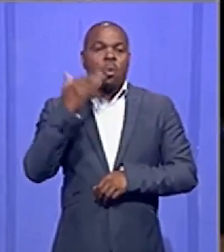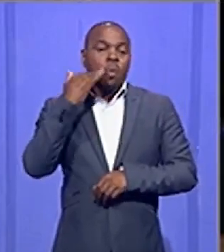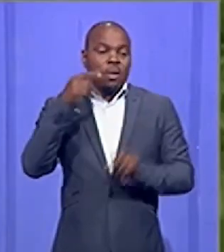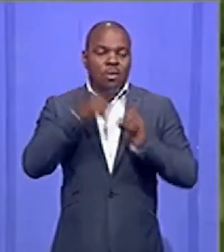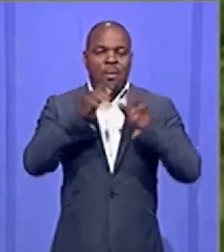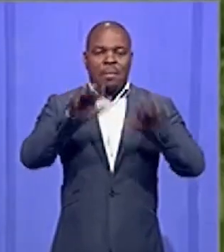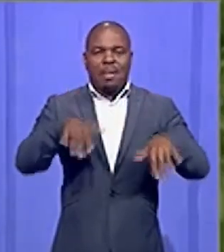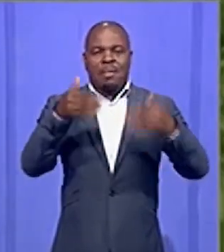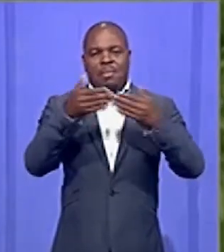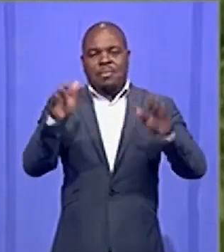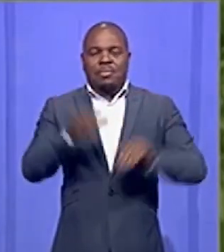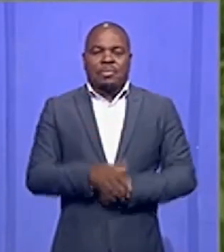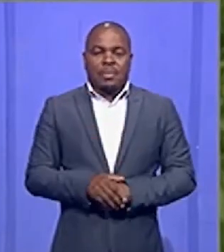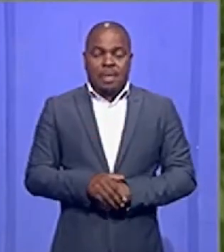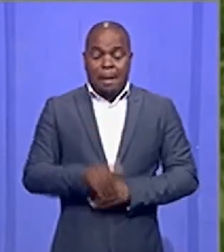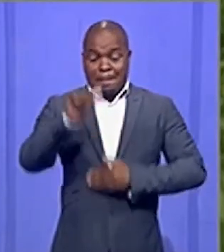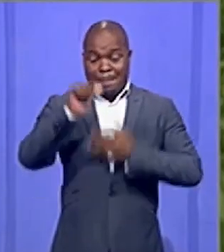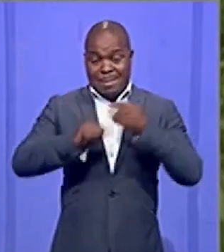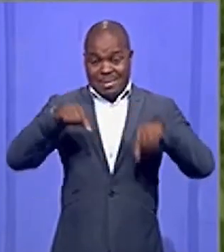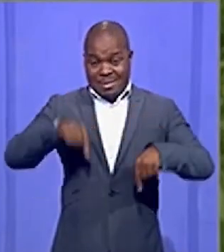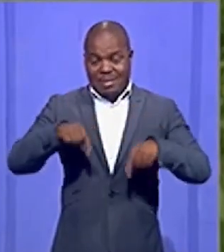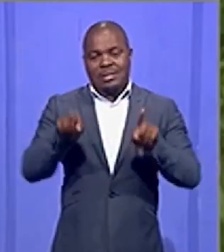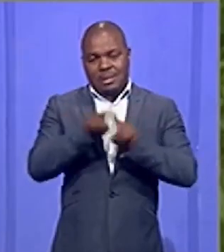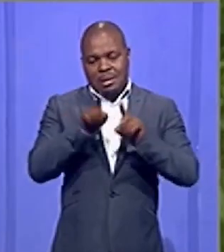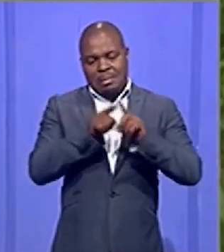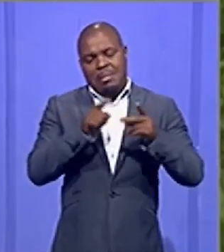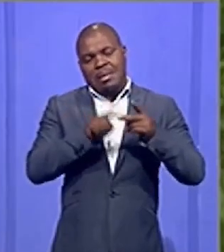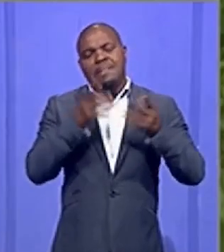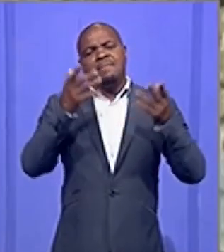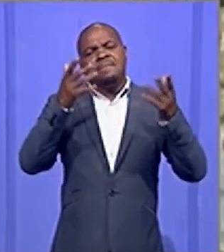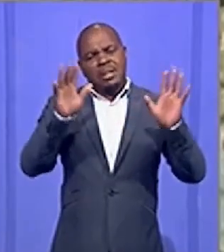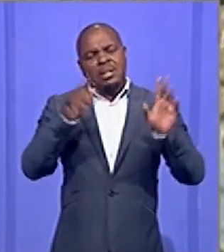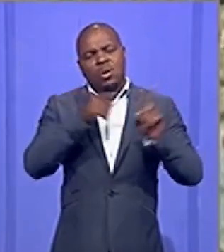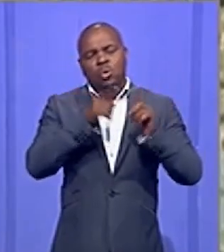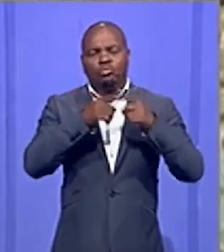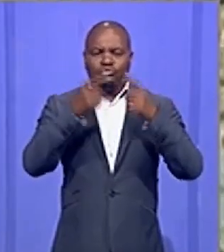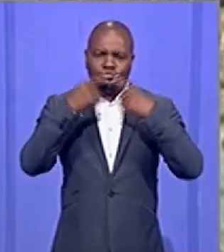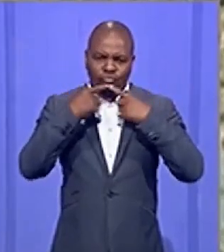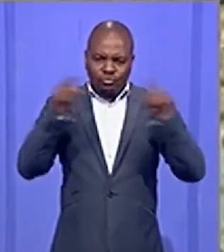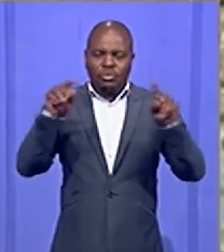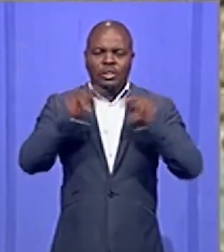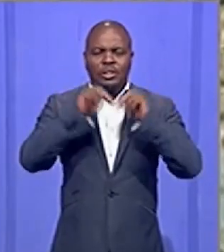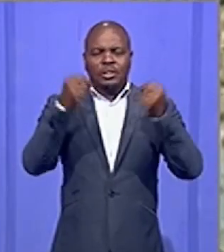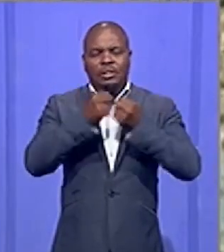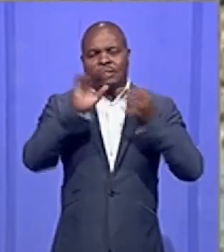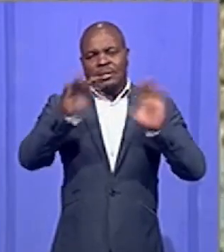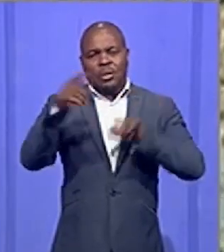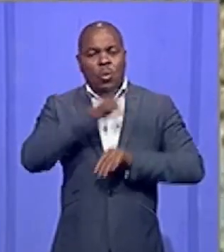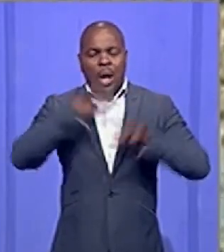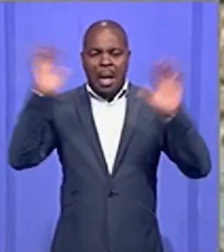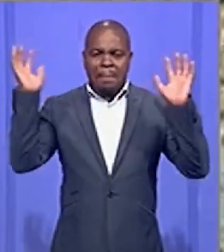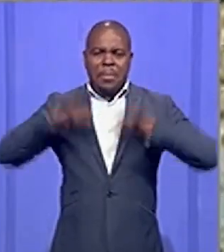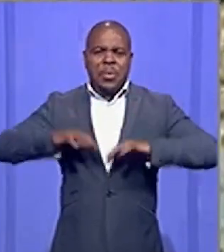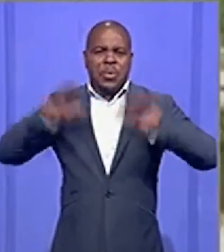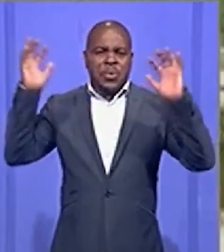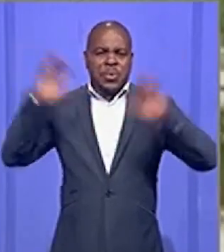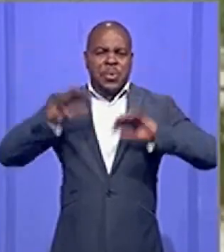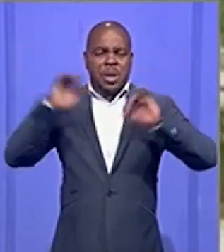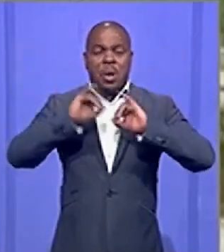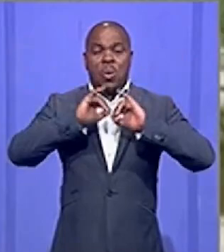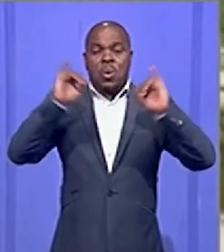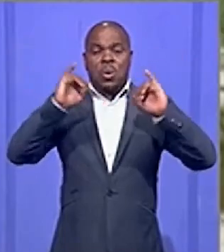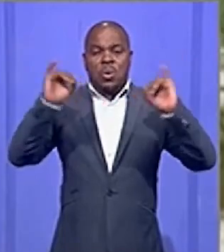setšhaba. Mo go yona kgwedi e o goeleditse maemo a go lepalepana le matlhotlhapelo a bakilweng ke merwalelo mo diprovinseng